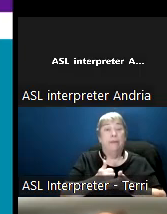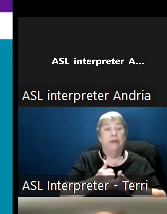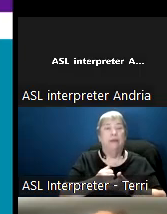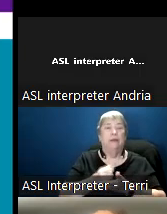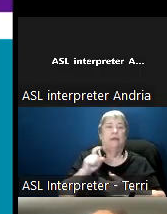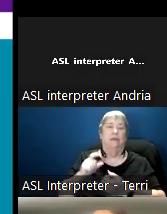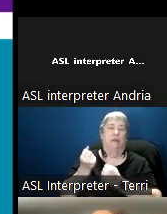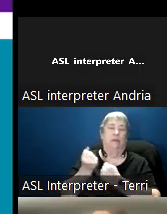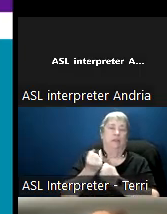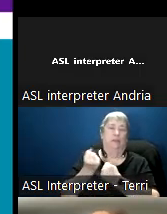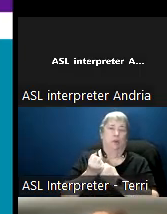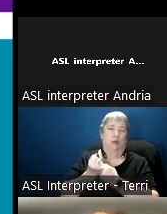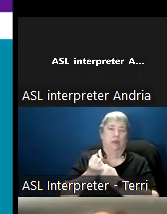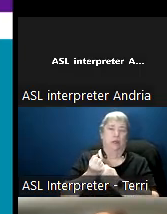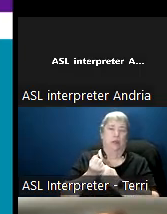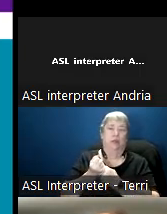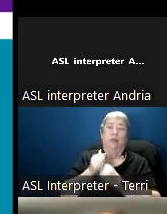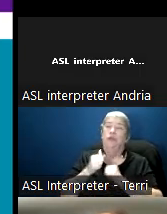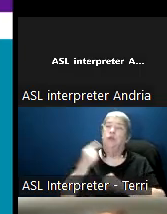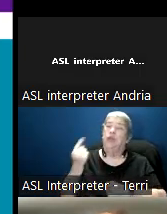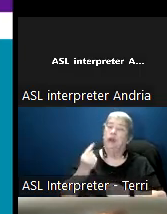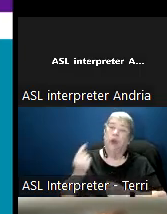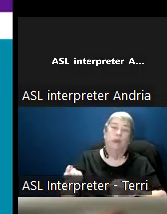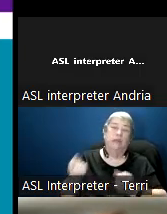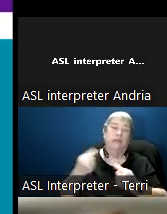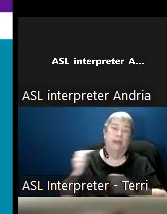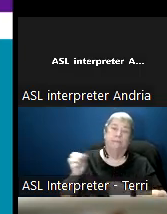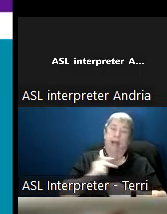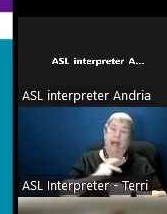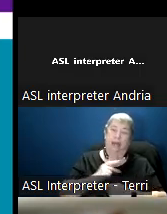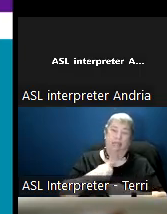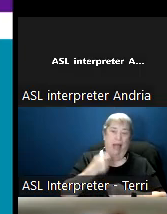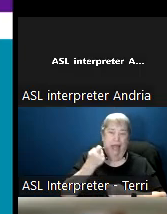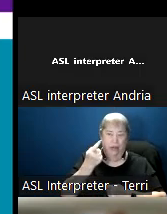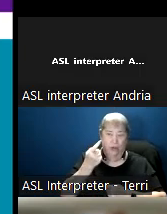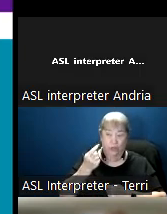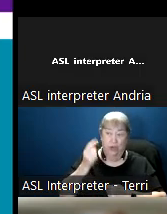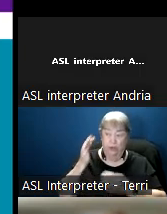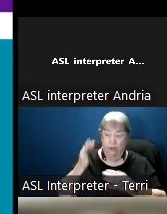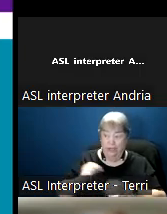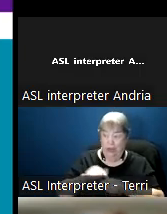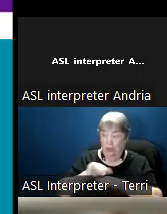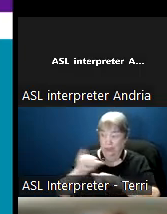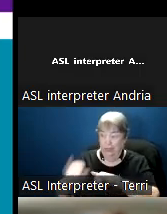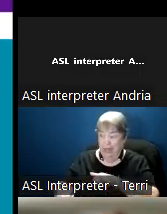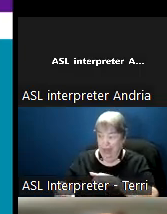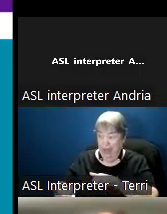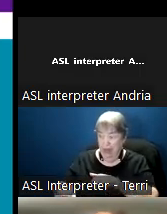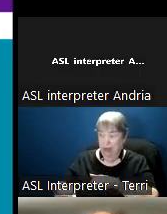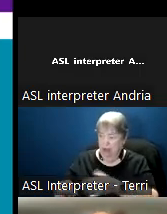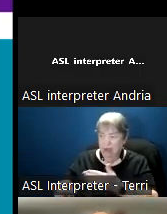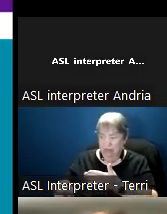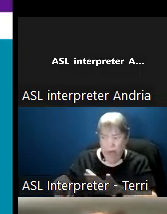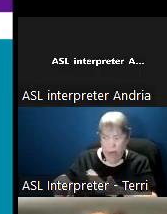can always come back, right? No matter what, you can always come back. I understand you're going back home. Let's safety plan, but no, you